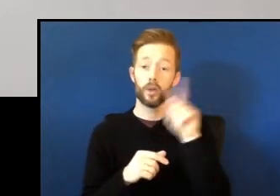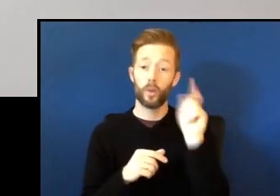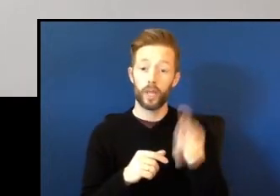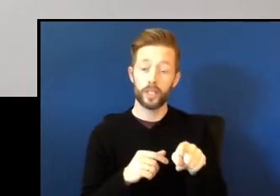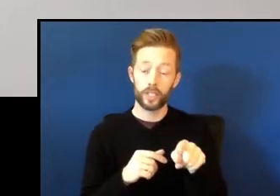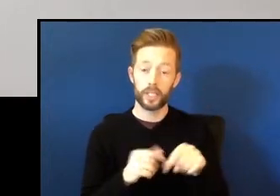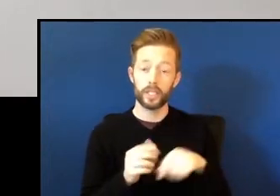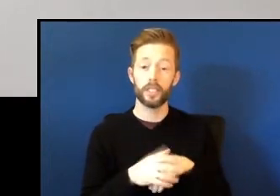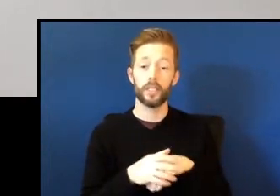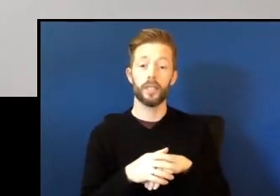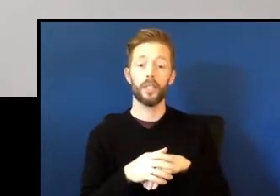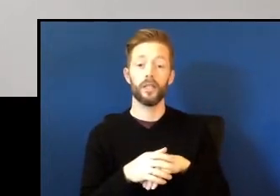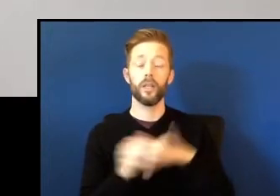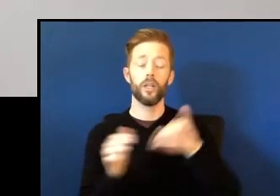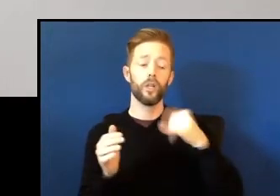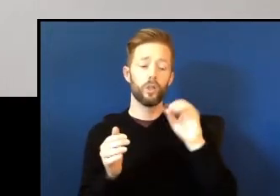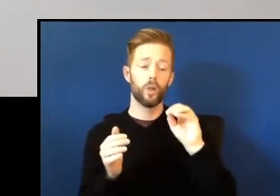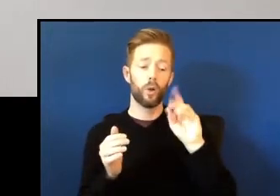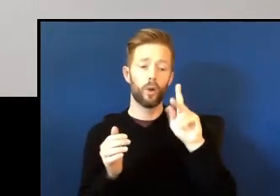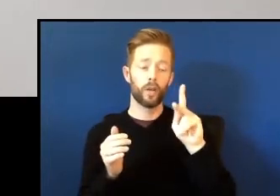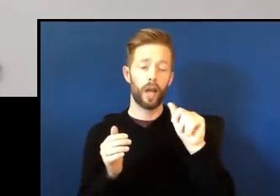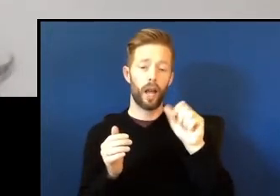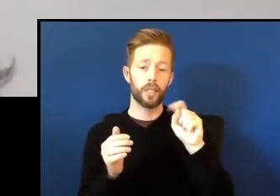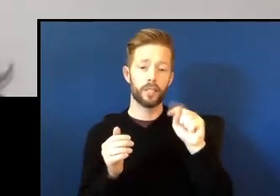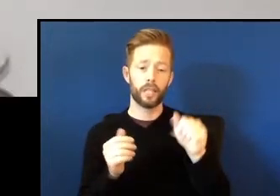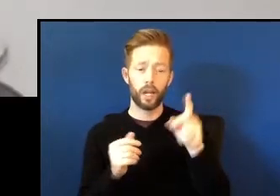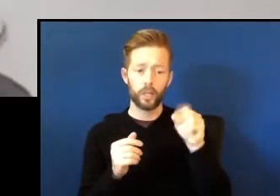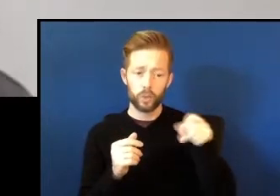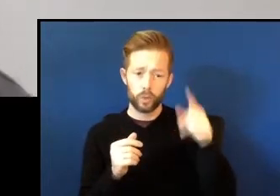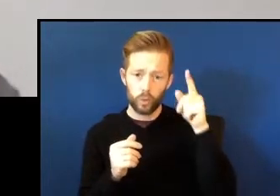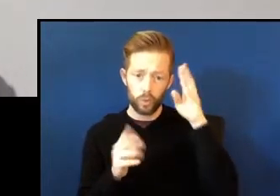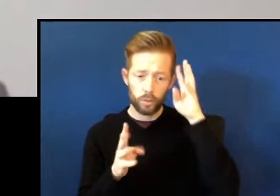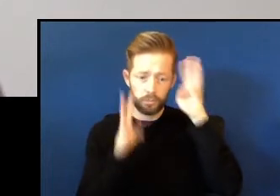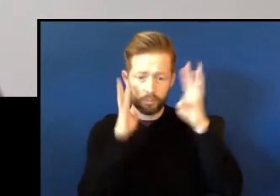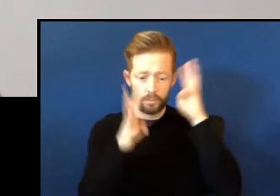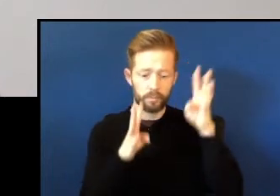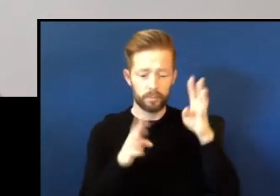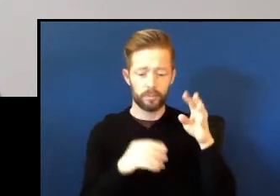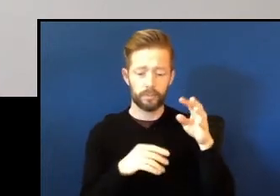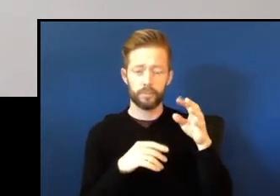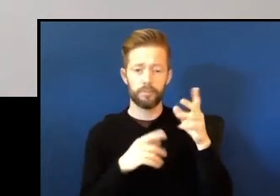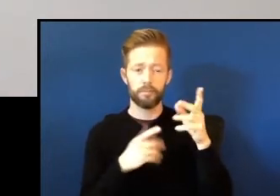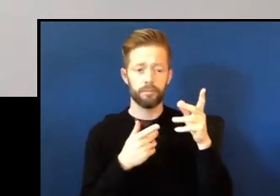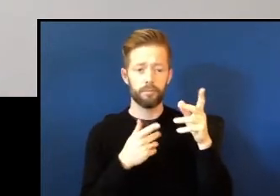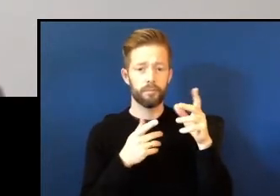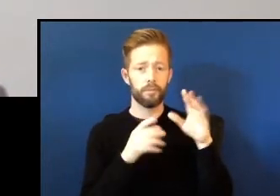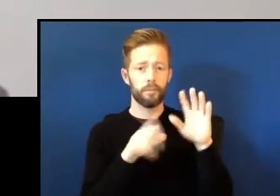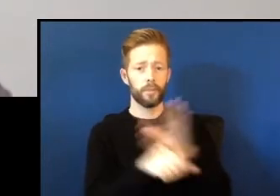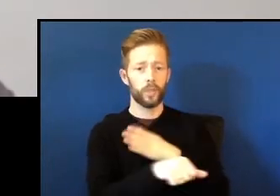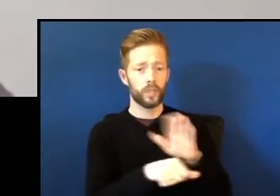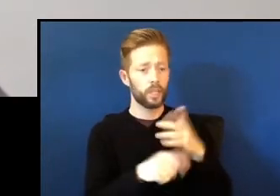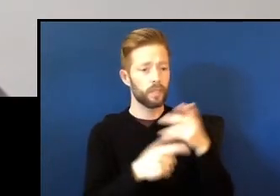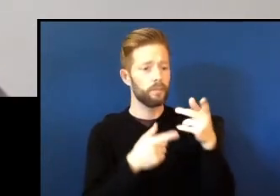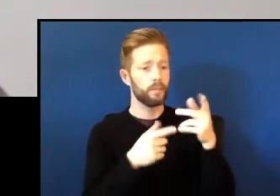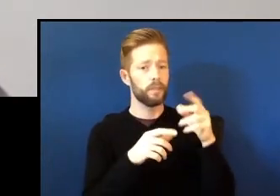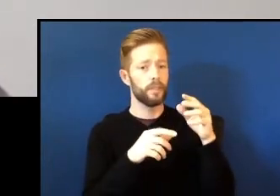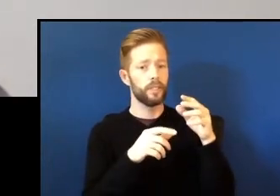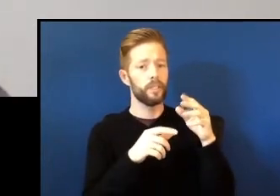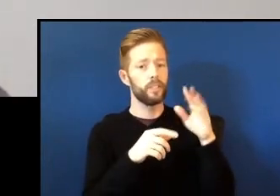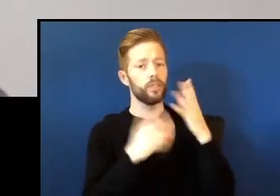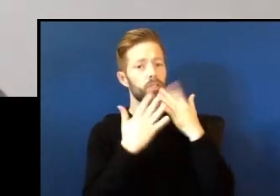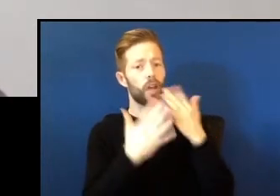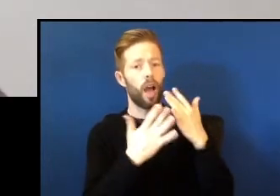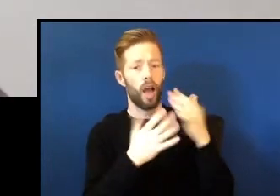question. Yokasta, do you ever make up songs in your classroom that use the STEM words in the